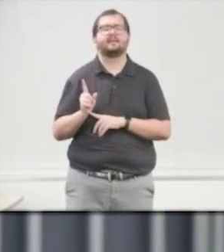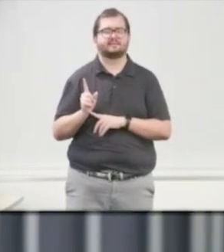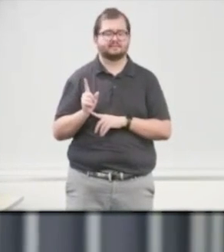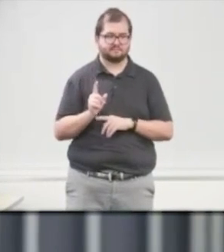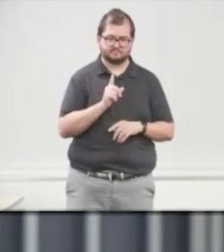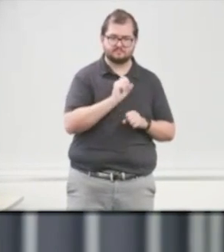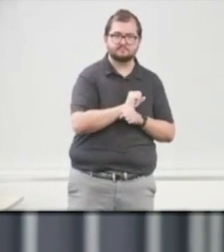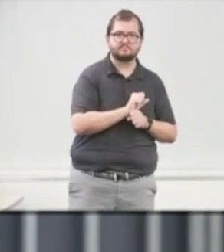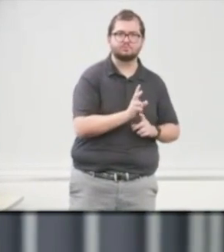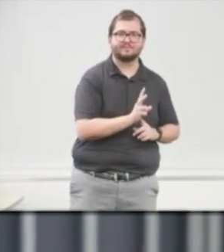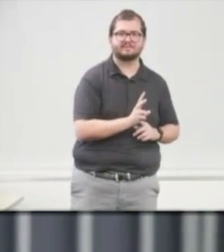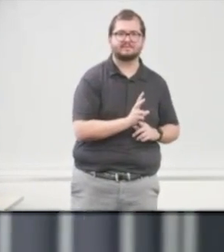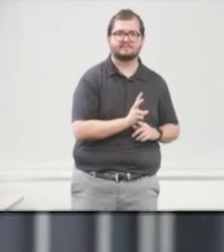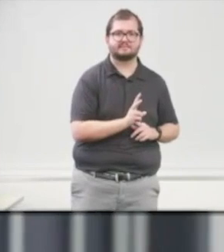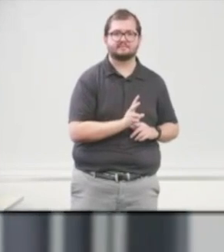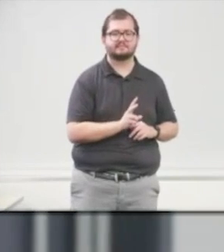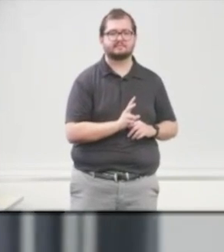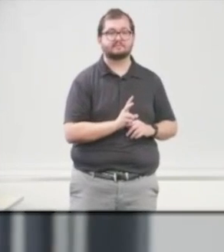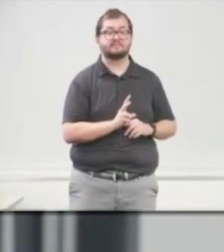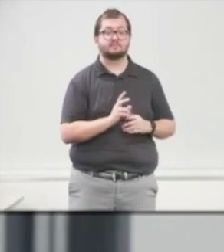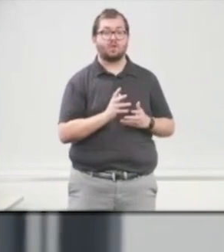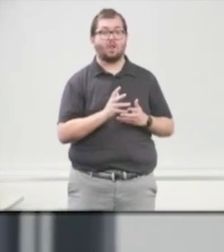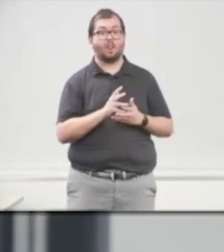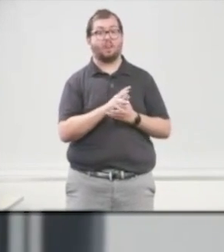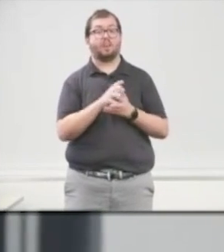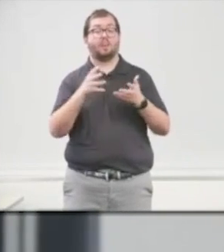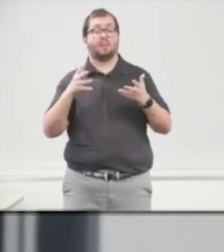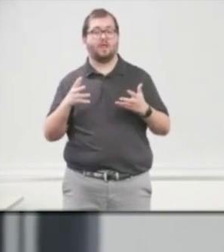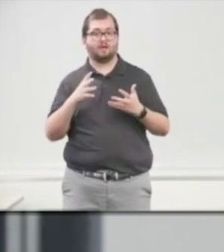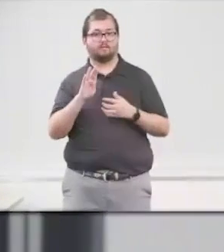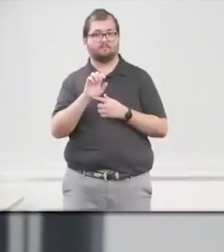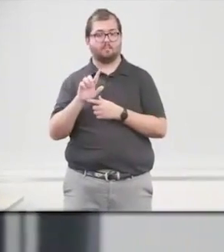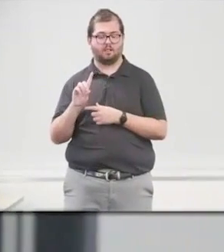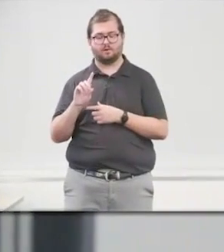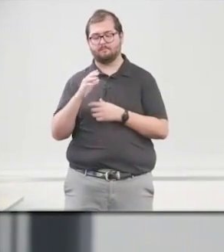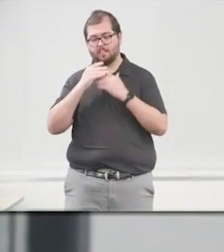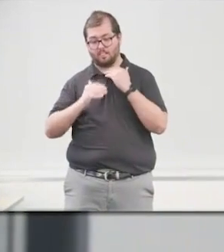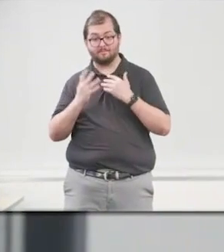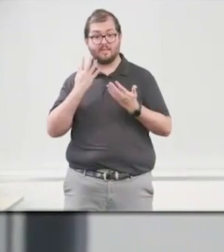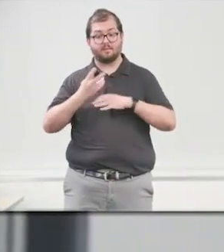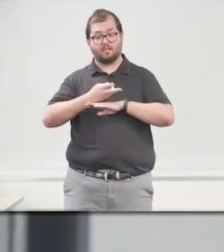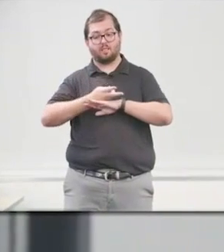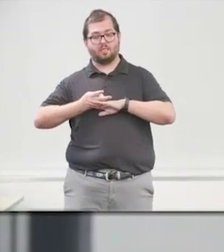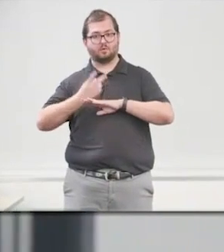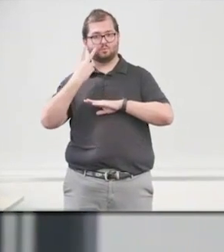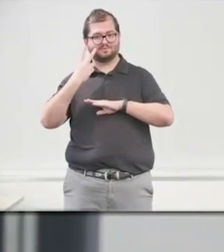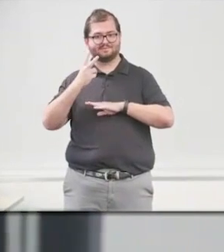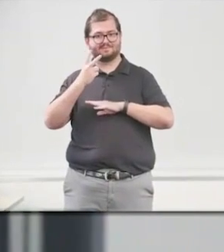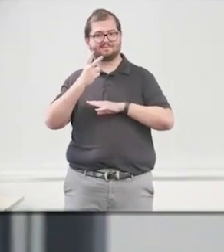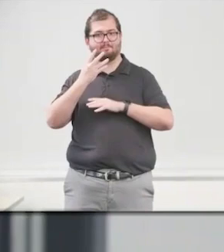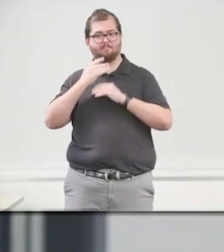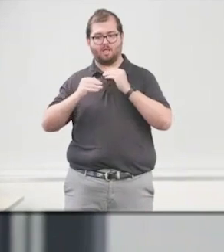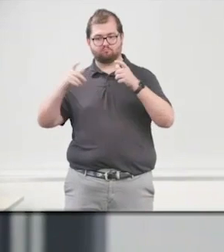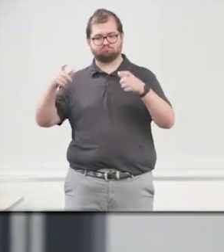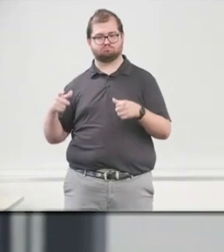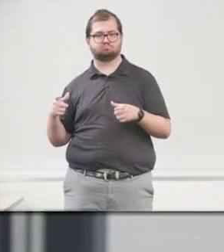2. Large volume bleeding, are they laying in a pool of blood? That's another thing. Or is there a big